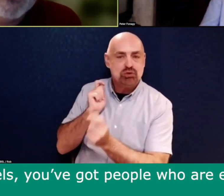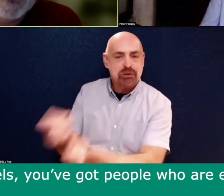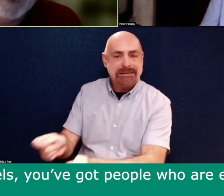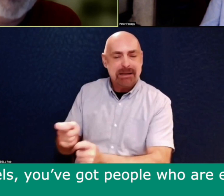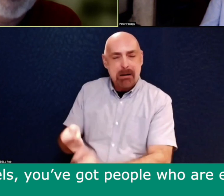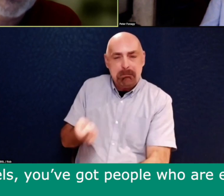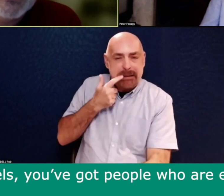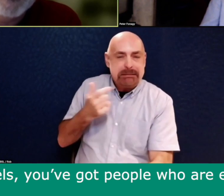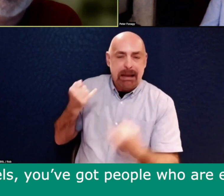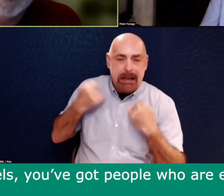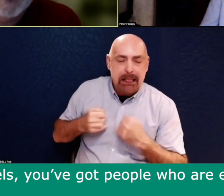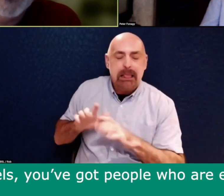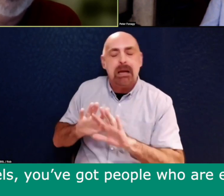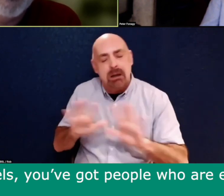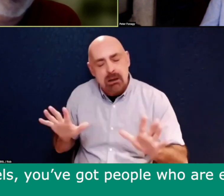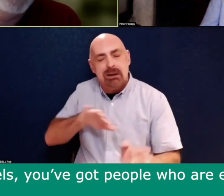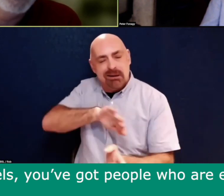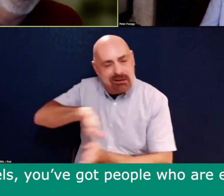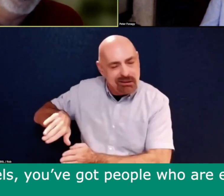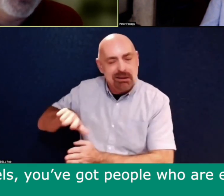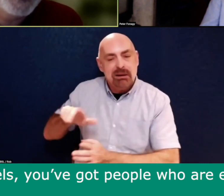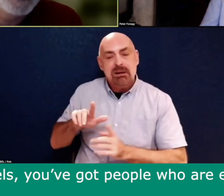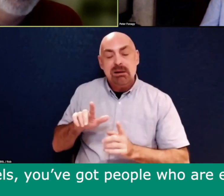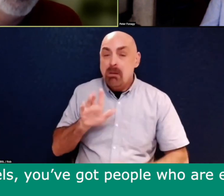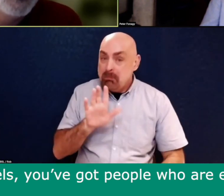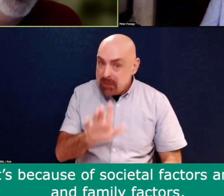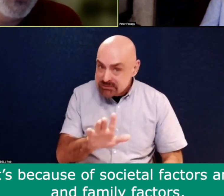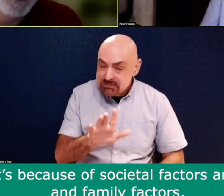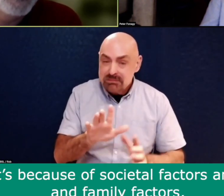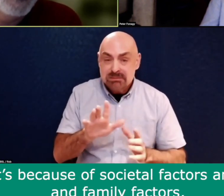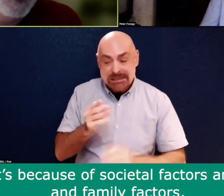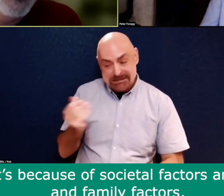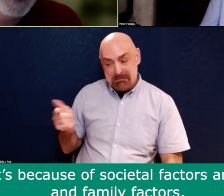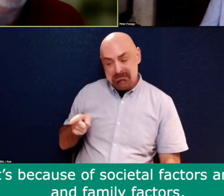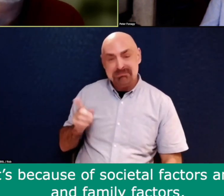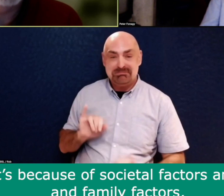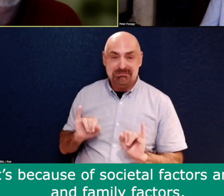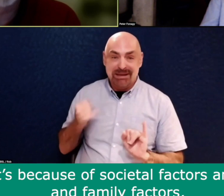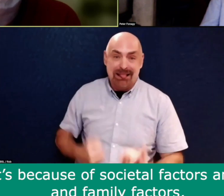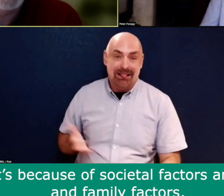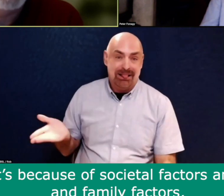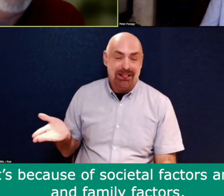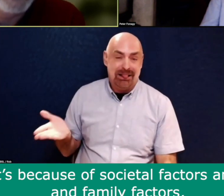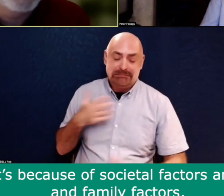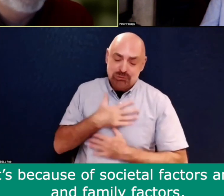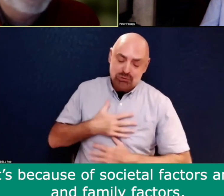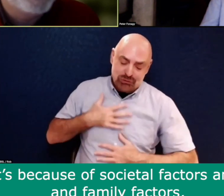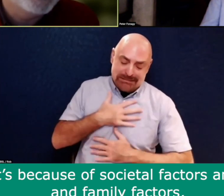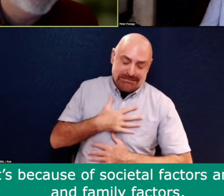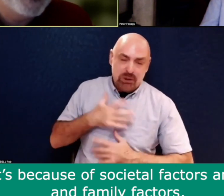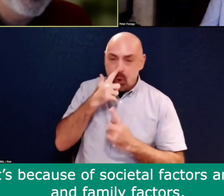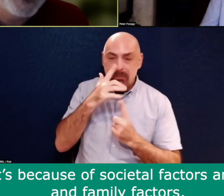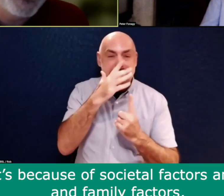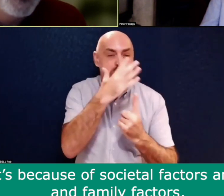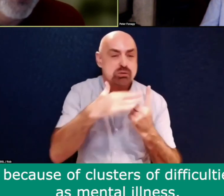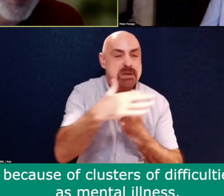at various levels, you've got people who are extremely distressed, and sometimes that's because of societal factors and community factors